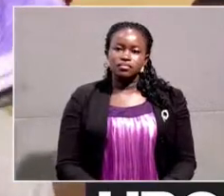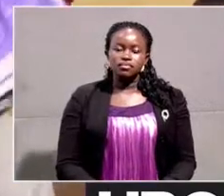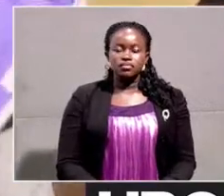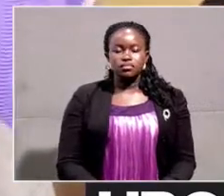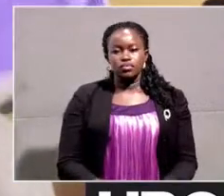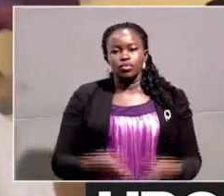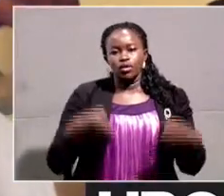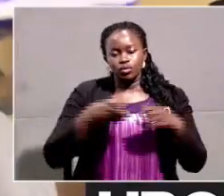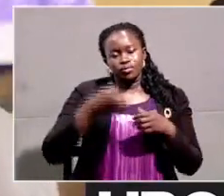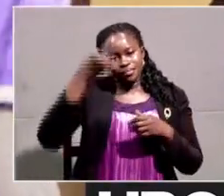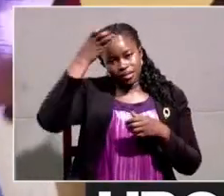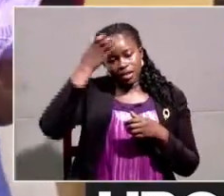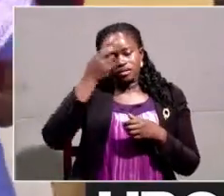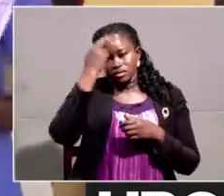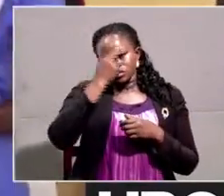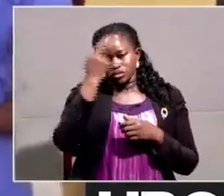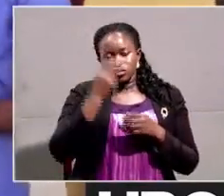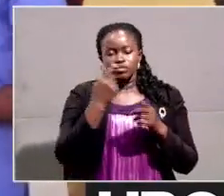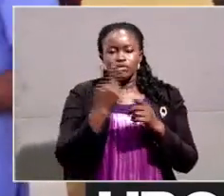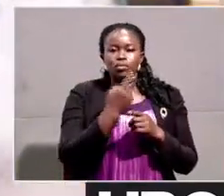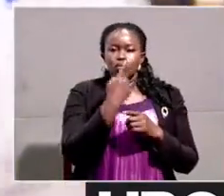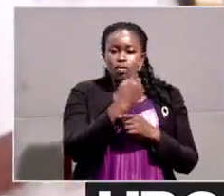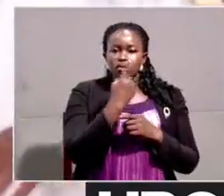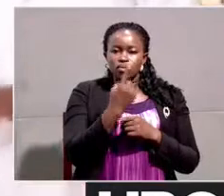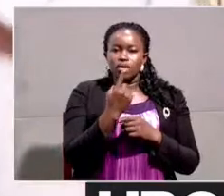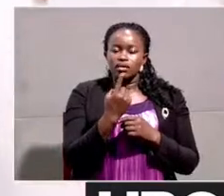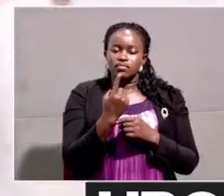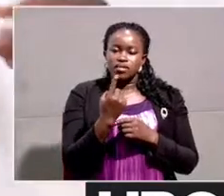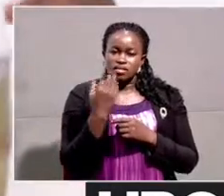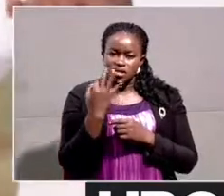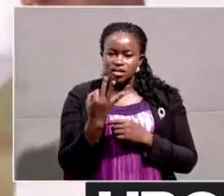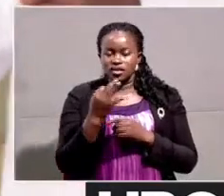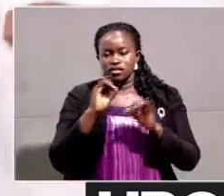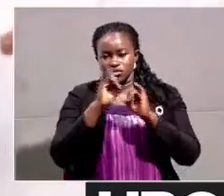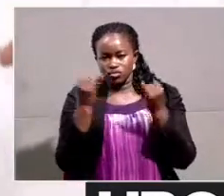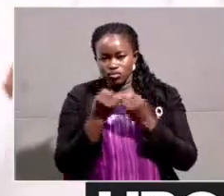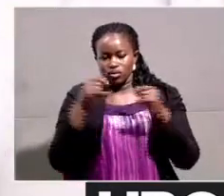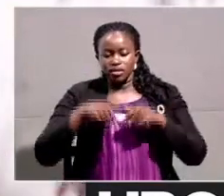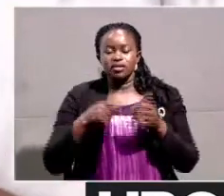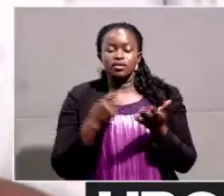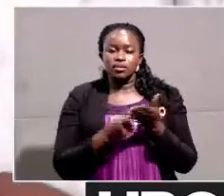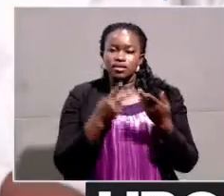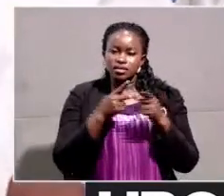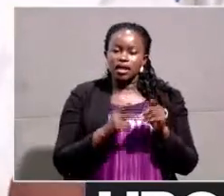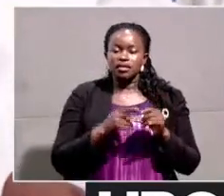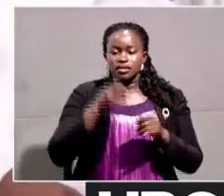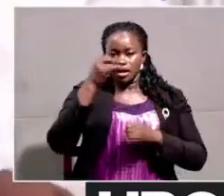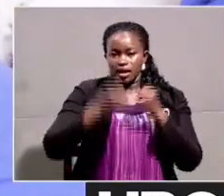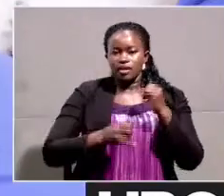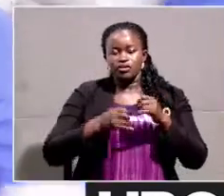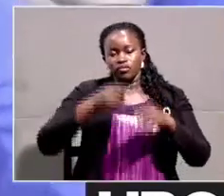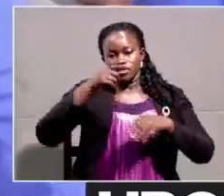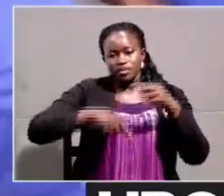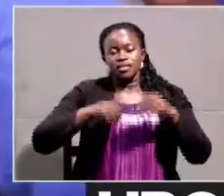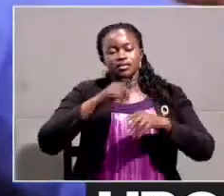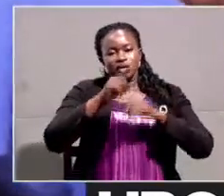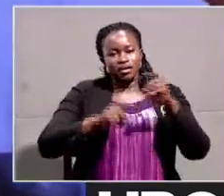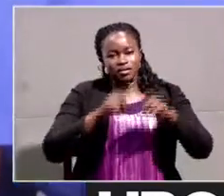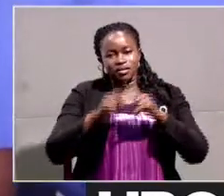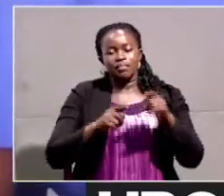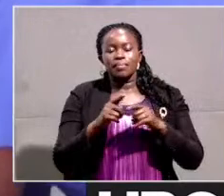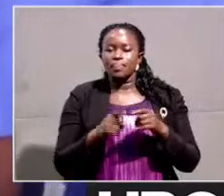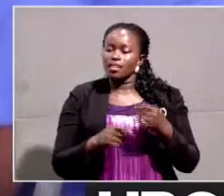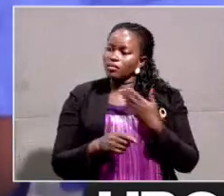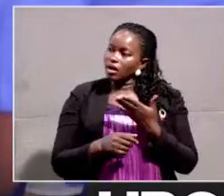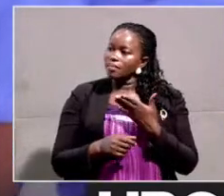Nurses and midwife students from 113 institutions across the country have started end of semester exams This is the 33